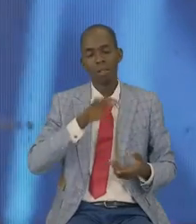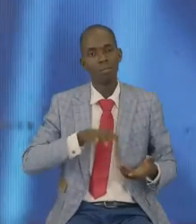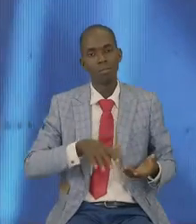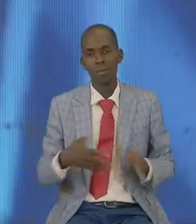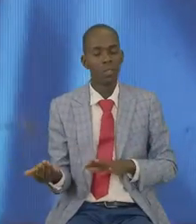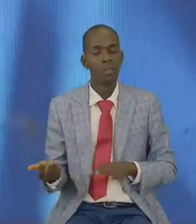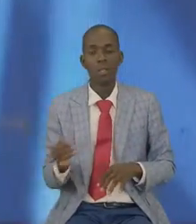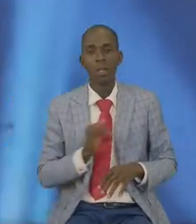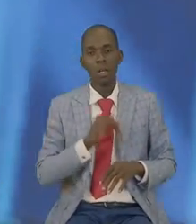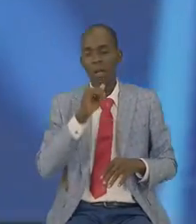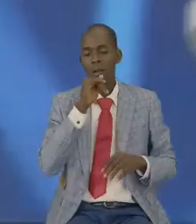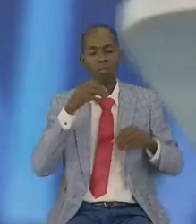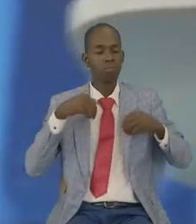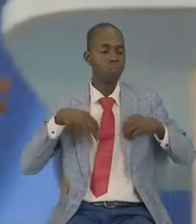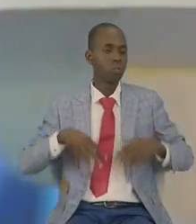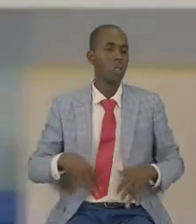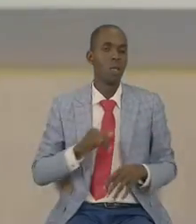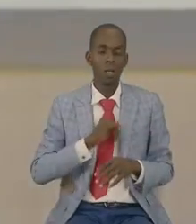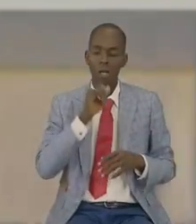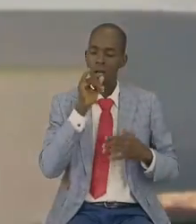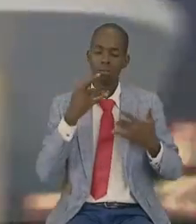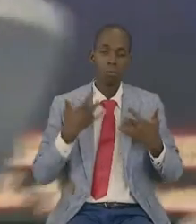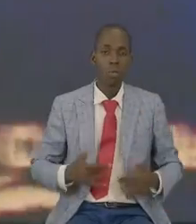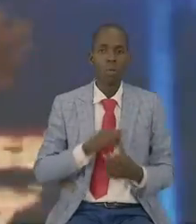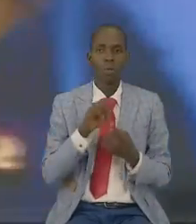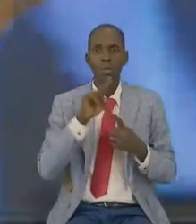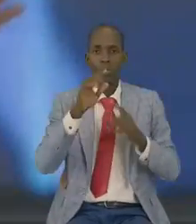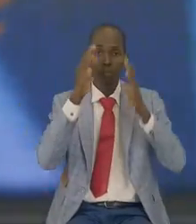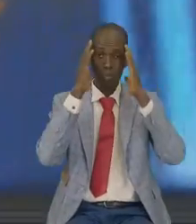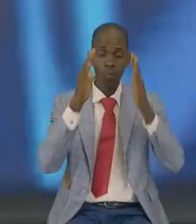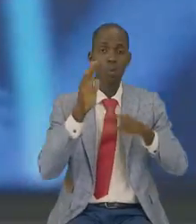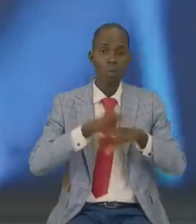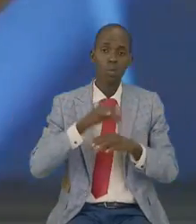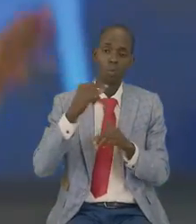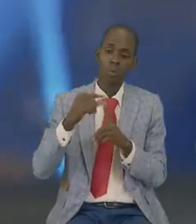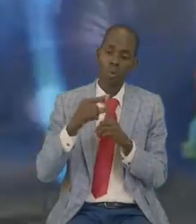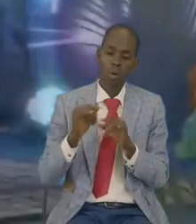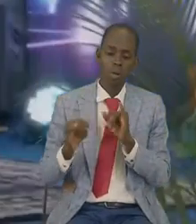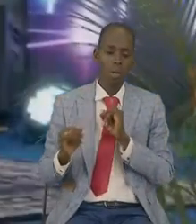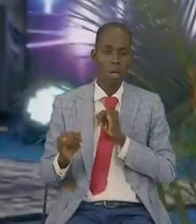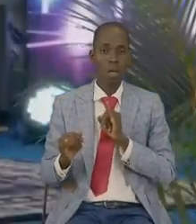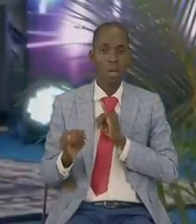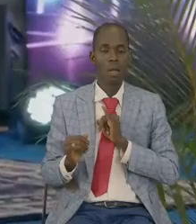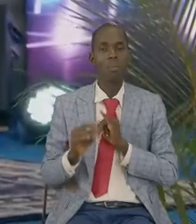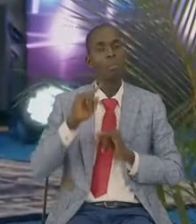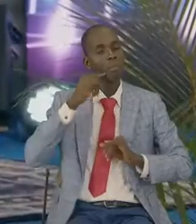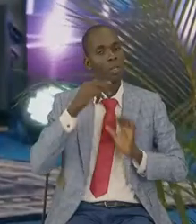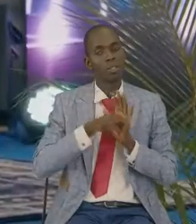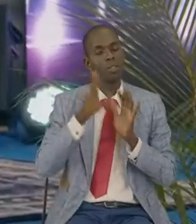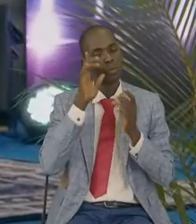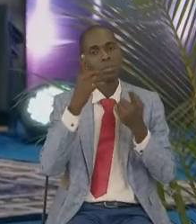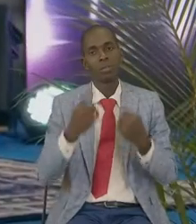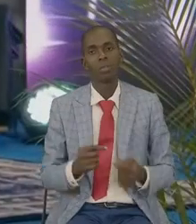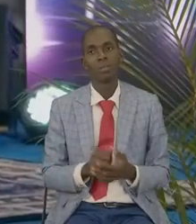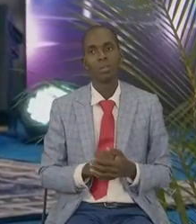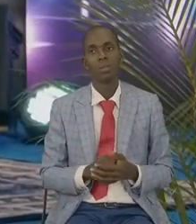depressed, When you center your life on the I, bitterness, you'll be